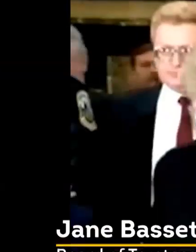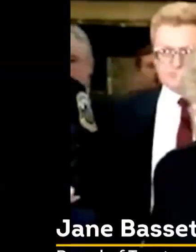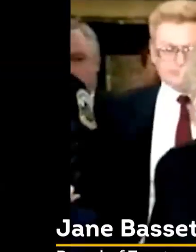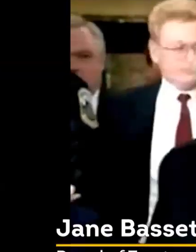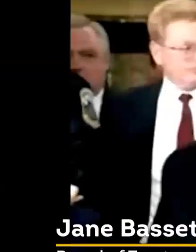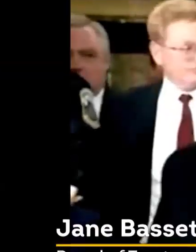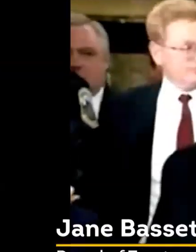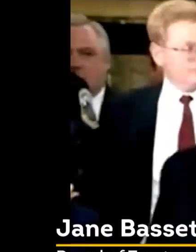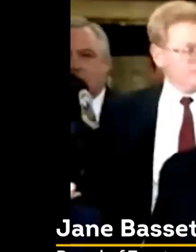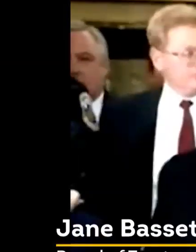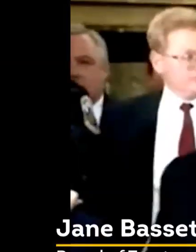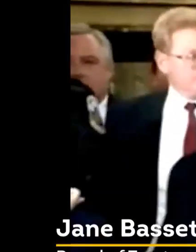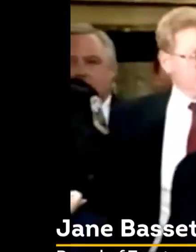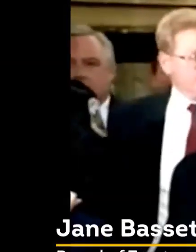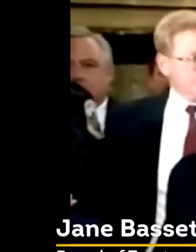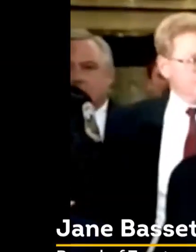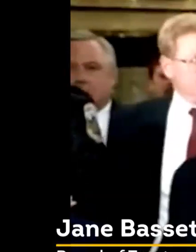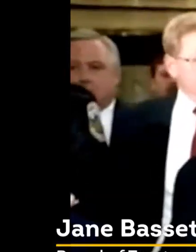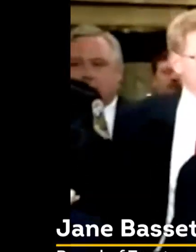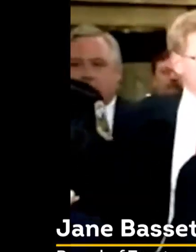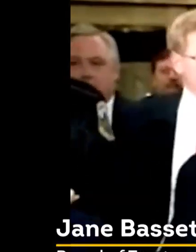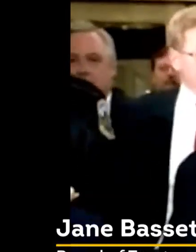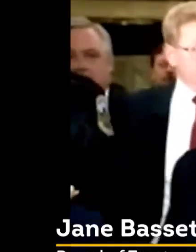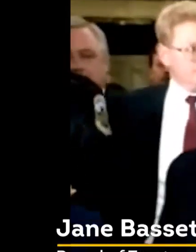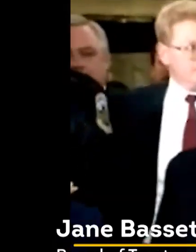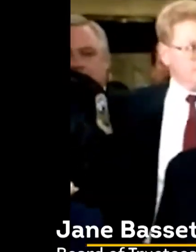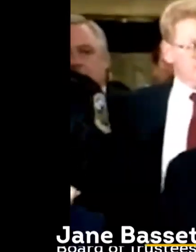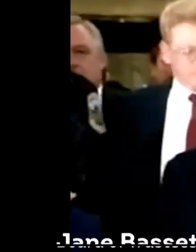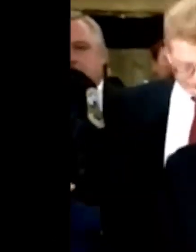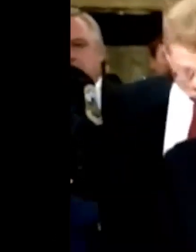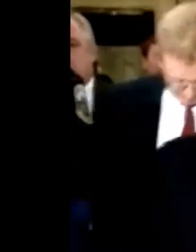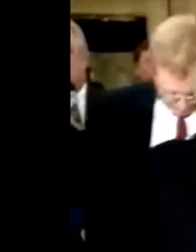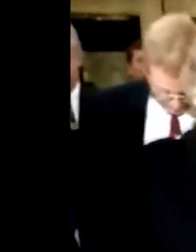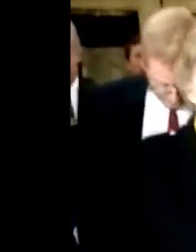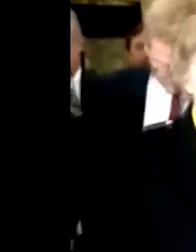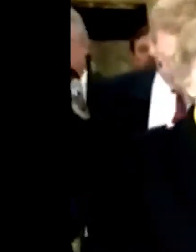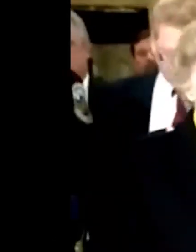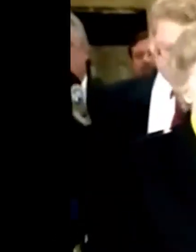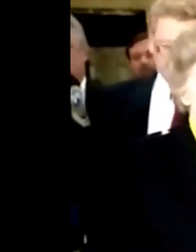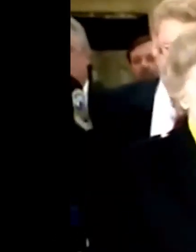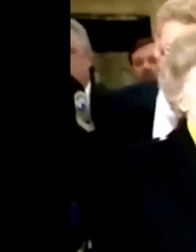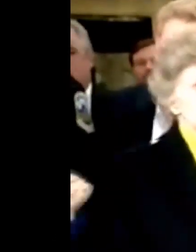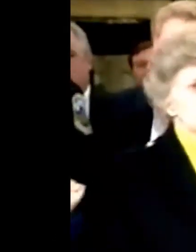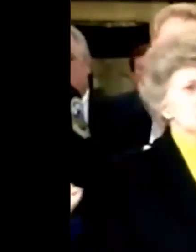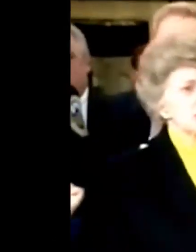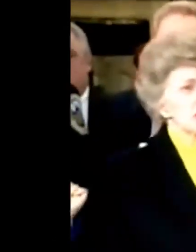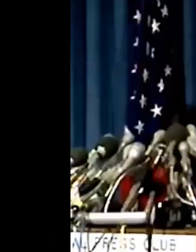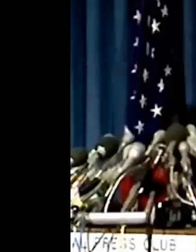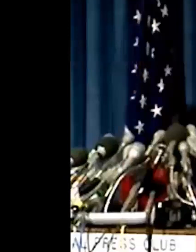We picked Dr. Elizabeth Ann Zinsner as the 7th president of Gallaudet.